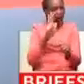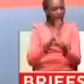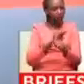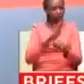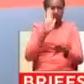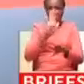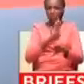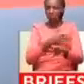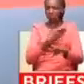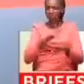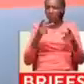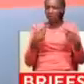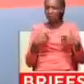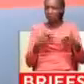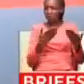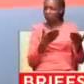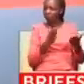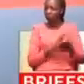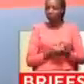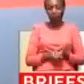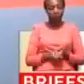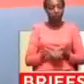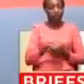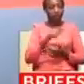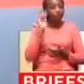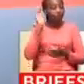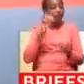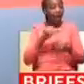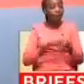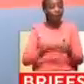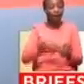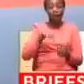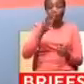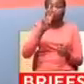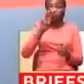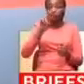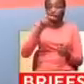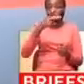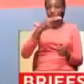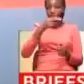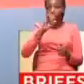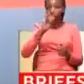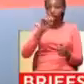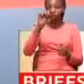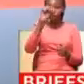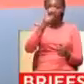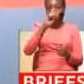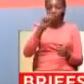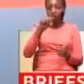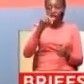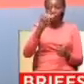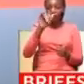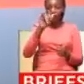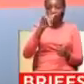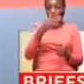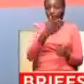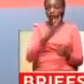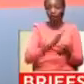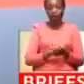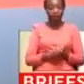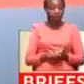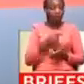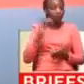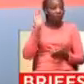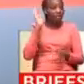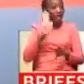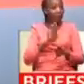world. You know, you hear of a guy called Wizkid, but you don't know, Wiz is short for wizard. You don't know who these people are. You just hear their